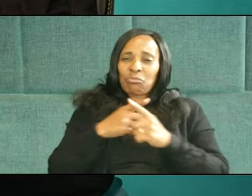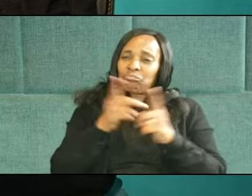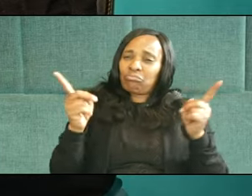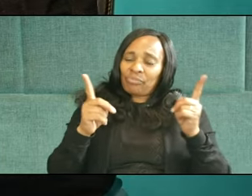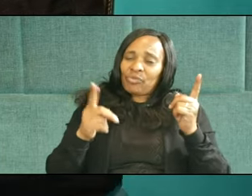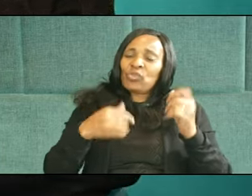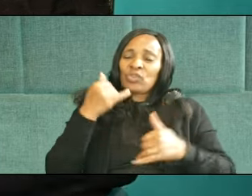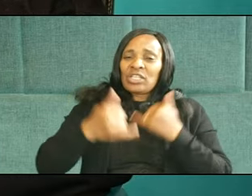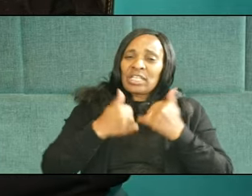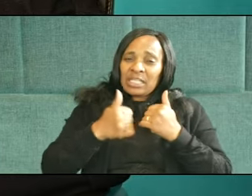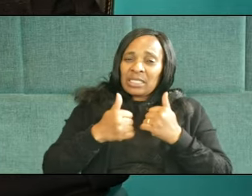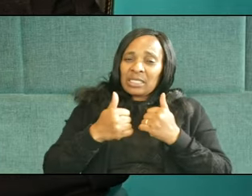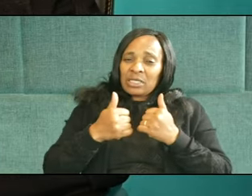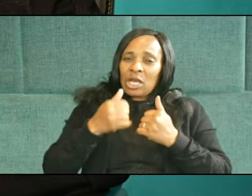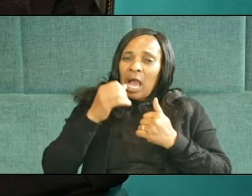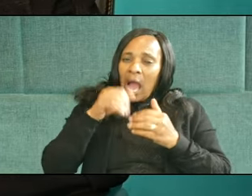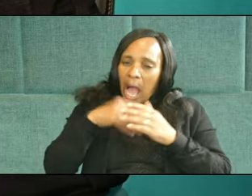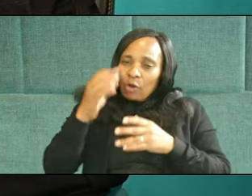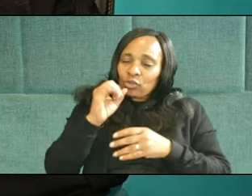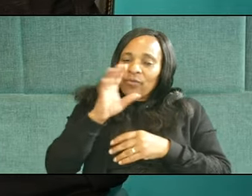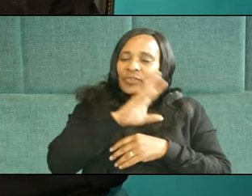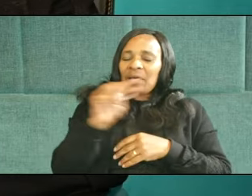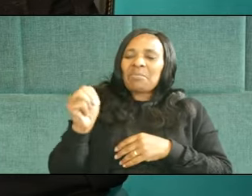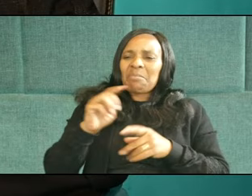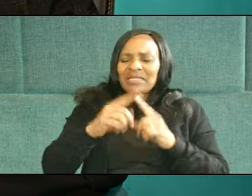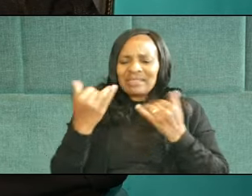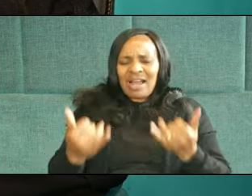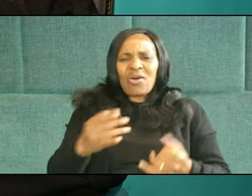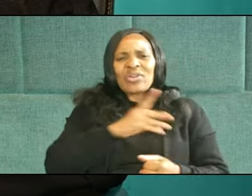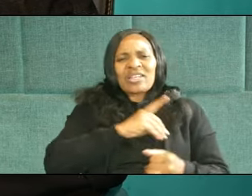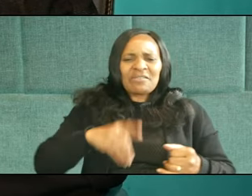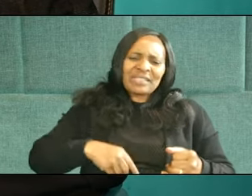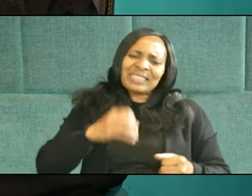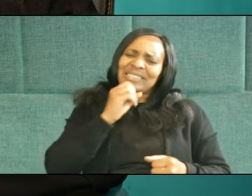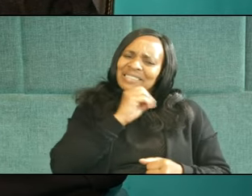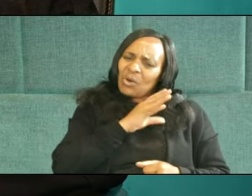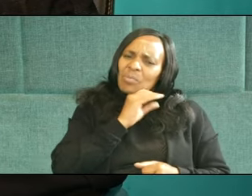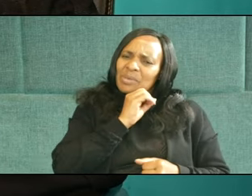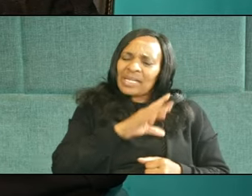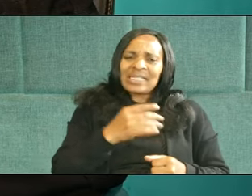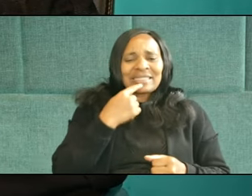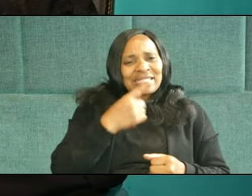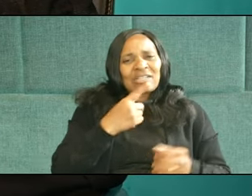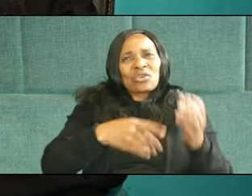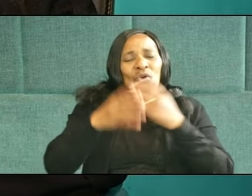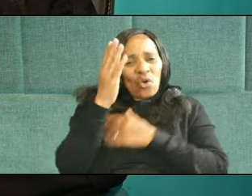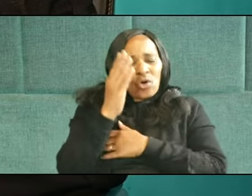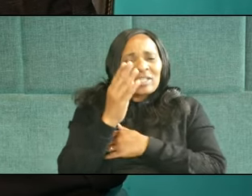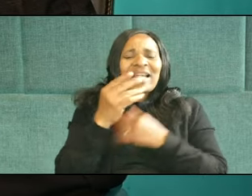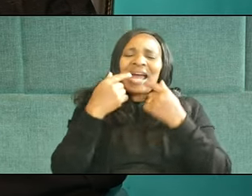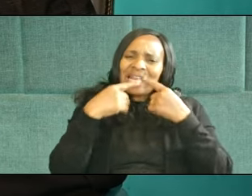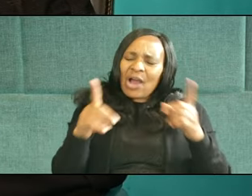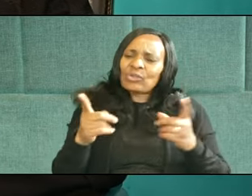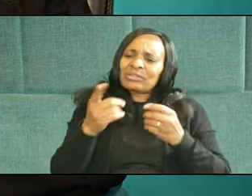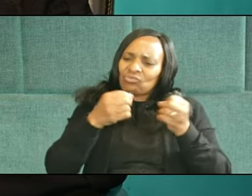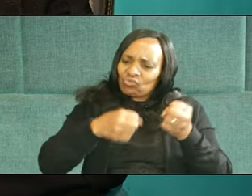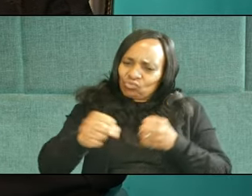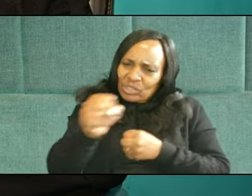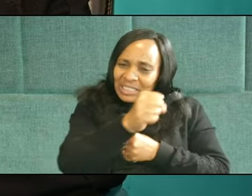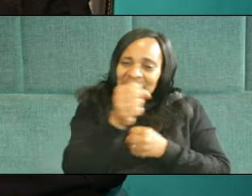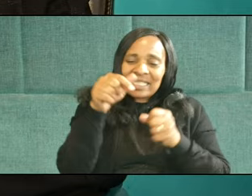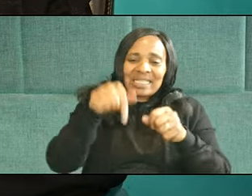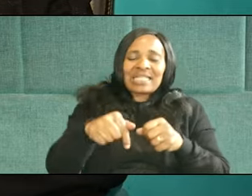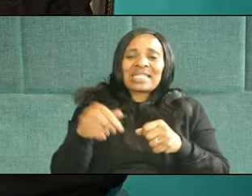joy out of it. Now, David, in his lament, he says, "Tell it not to Gath, proclaim it not in the streets of